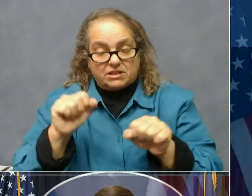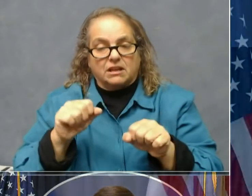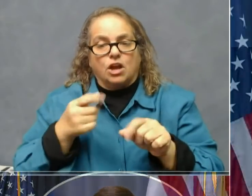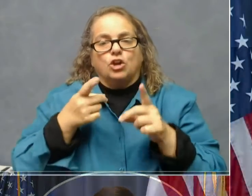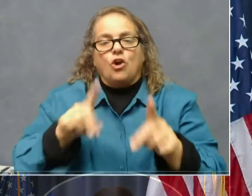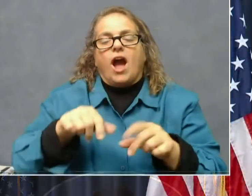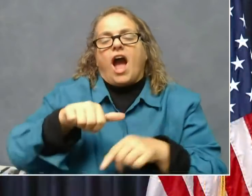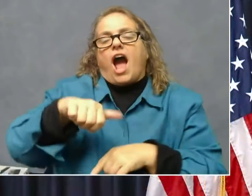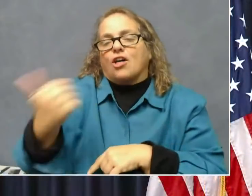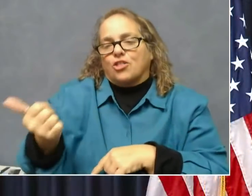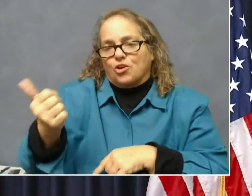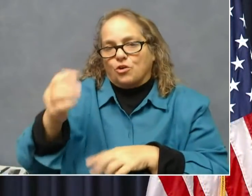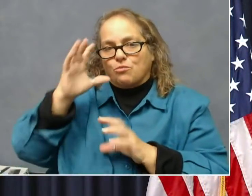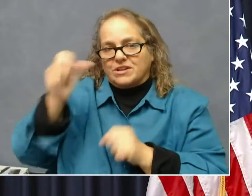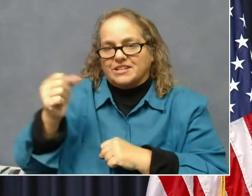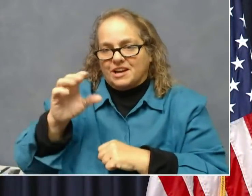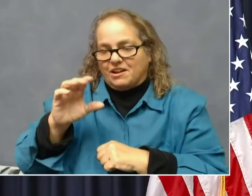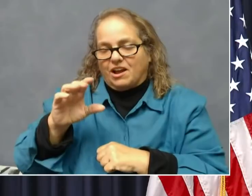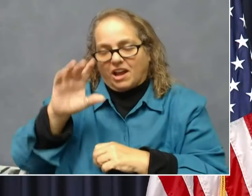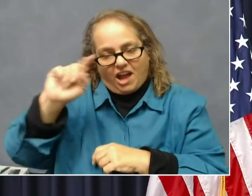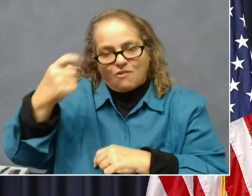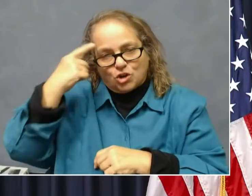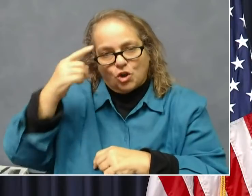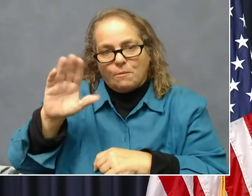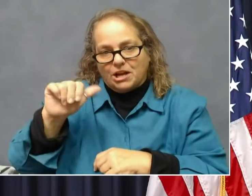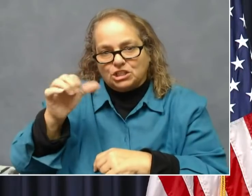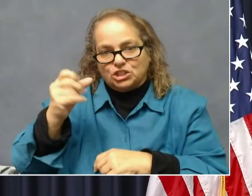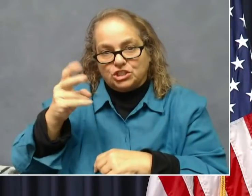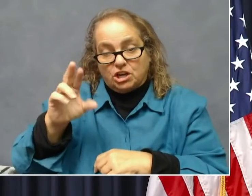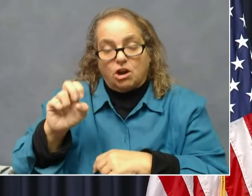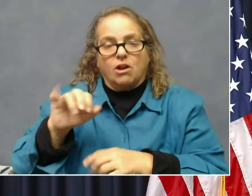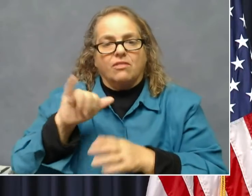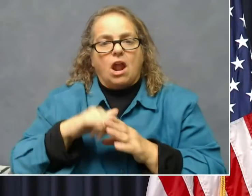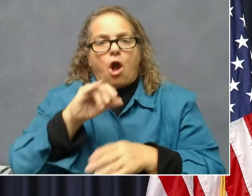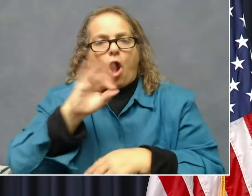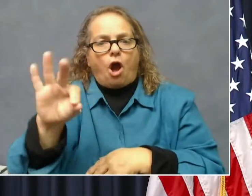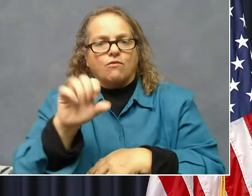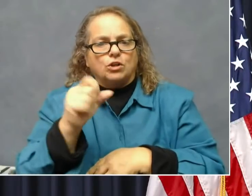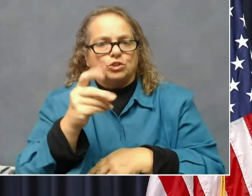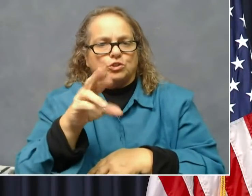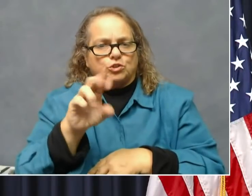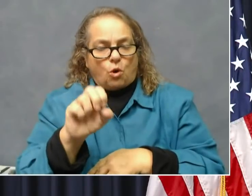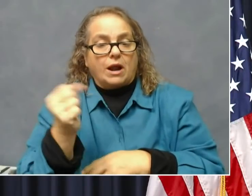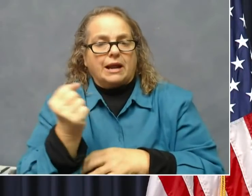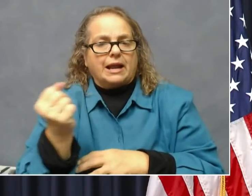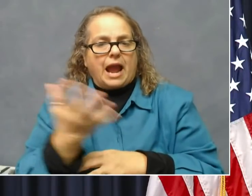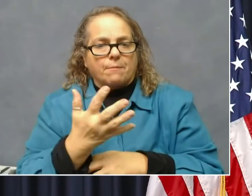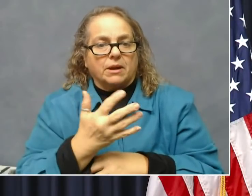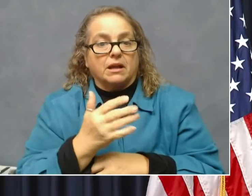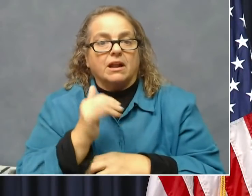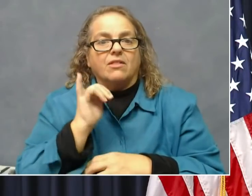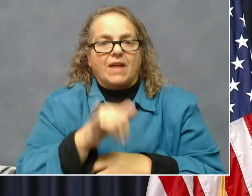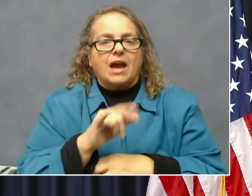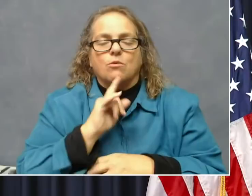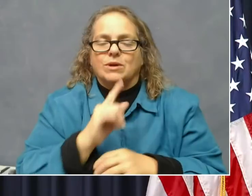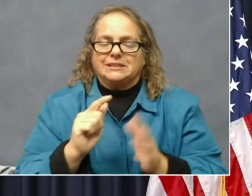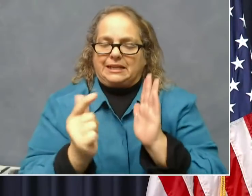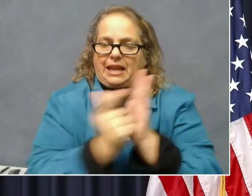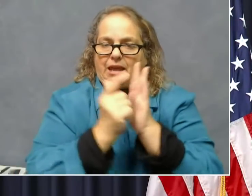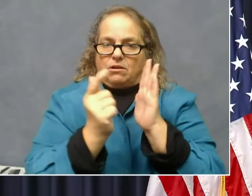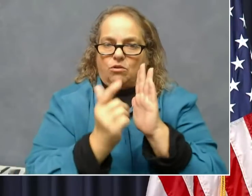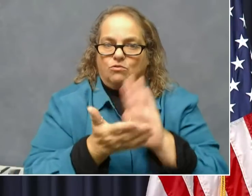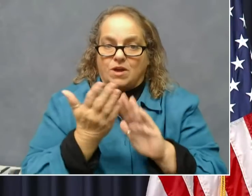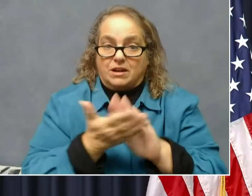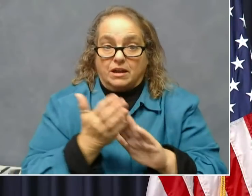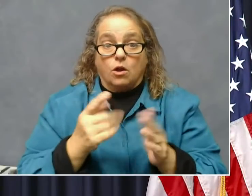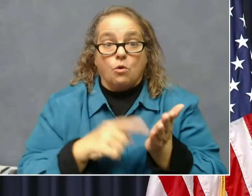and illegal offshore gambling operations that were operating in Kentucky. Once the Kentucky Supreme Court's opinion is final, the